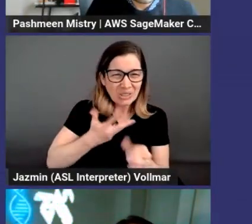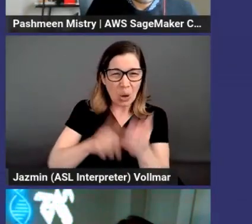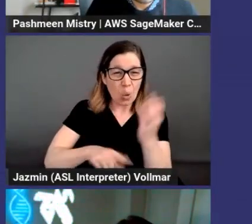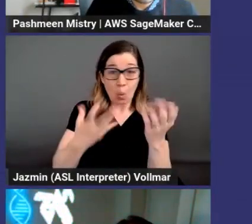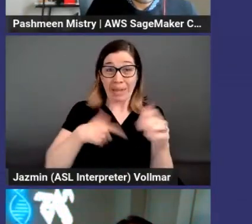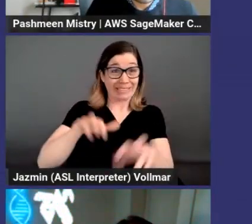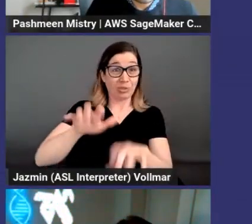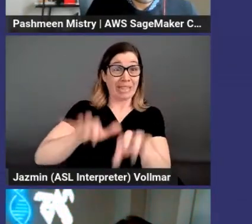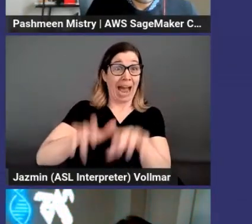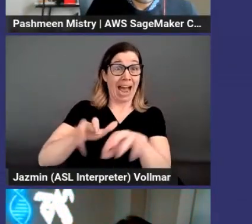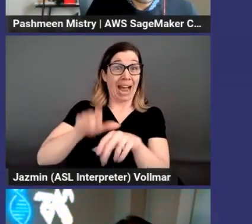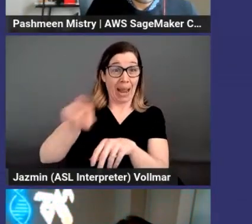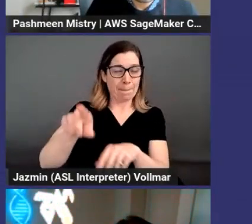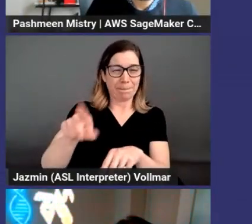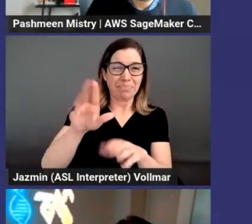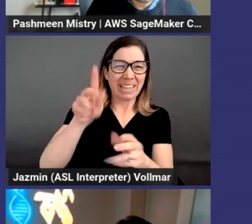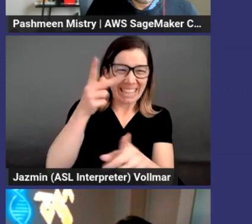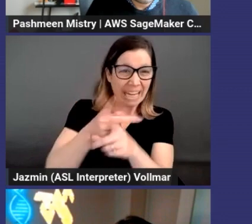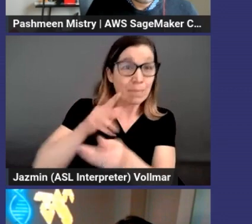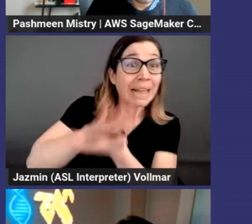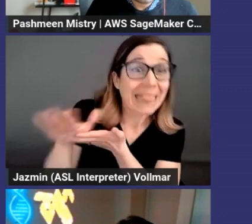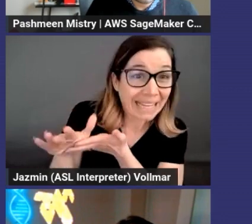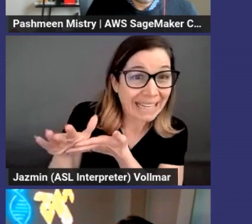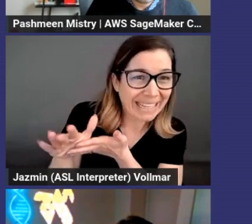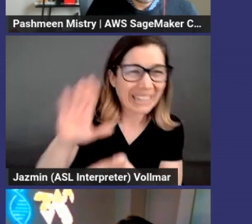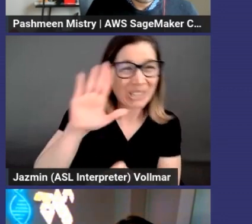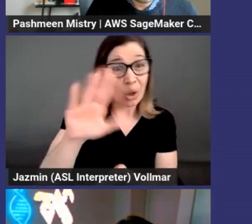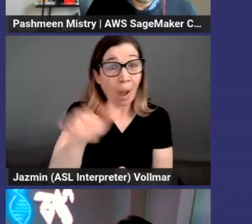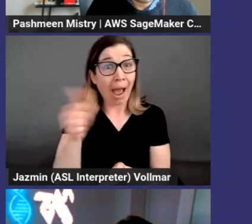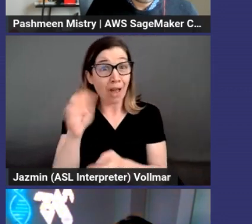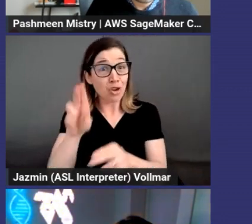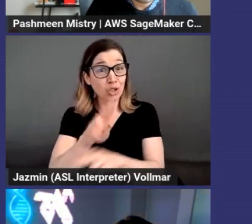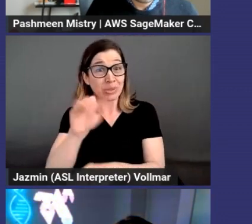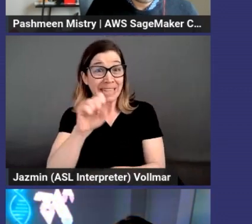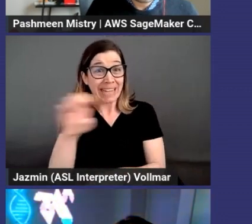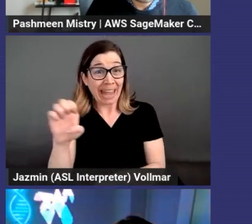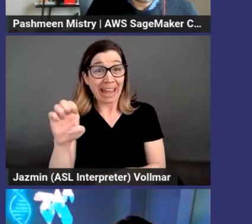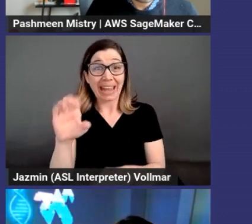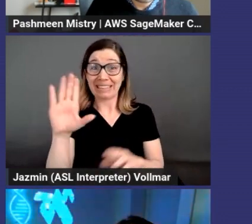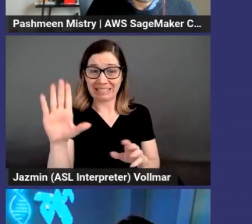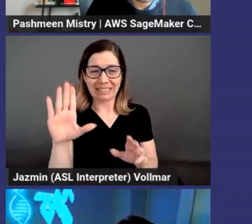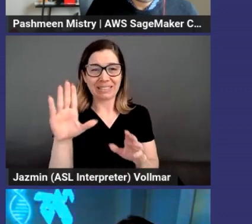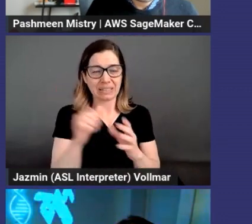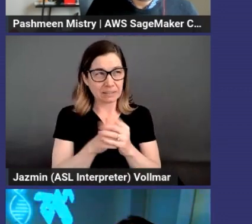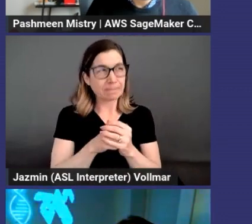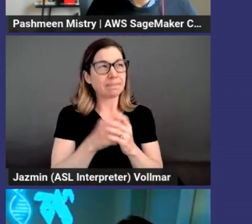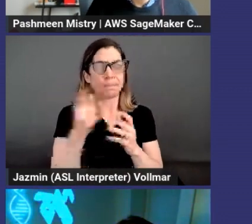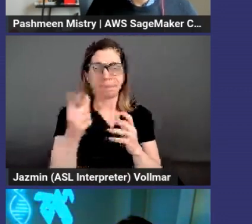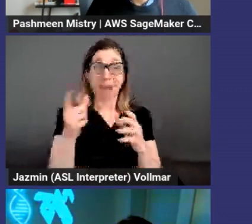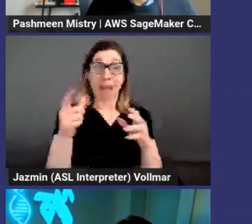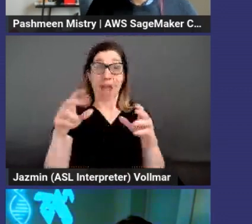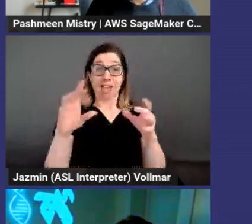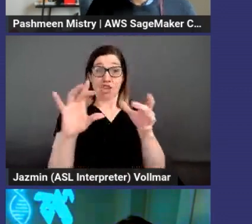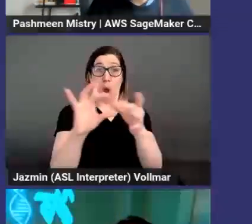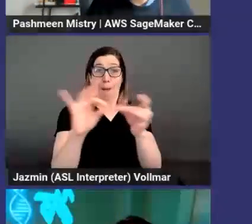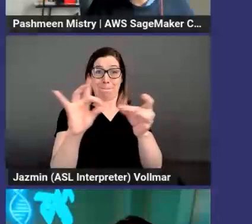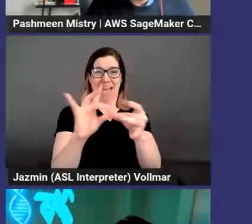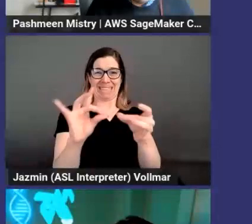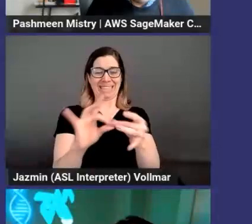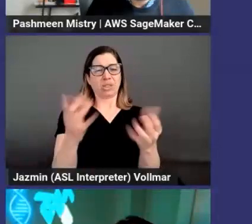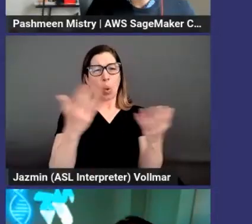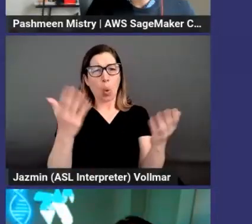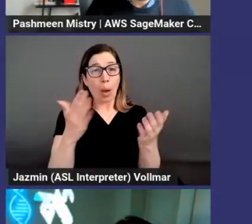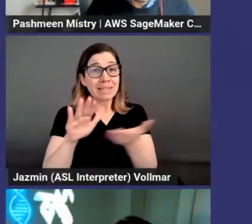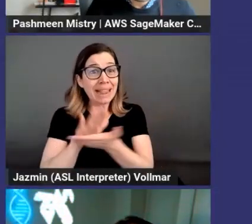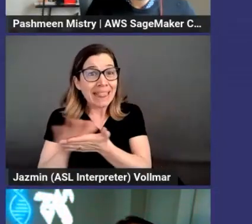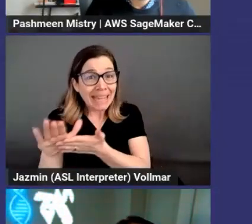type. And I was like, keep it clean. So another use case would be like even parsing through comments to see what's clean comment and what